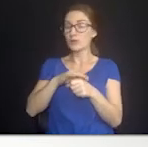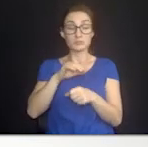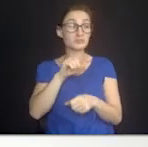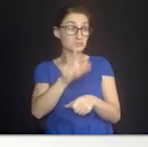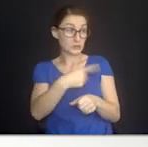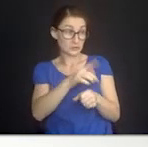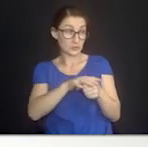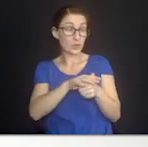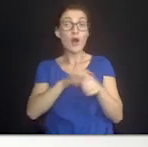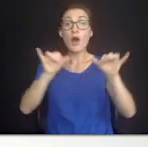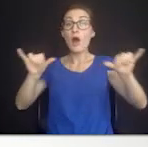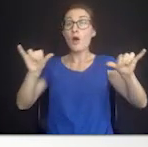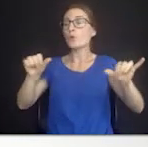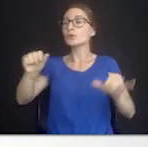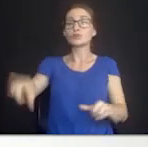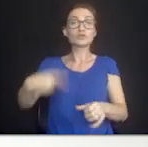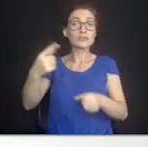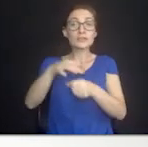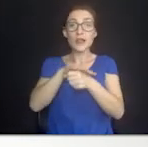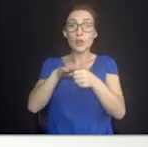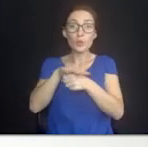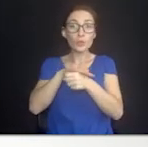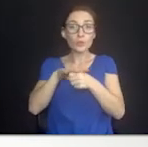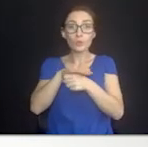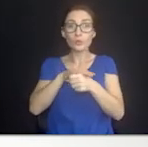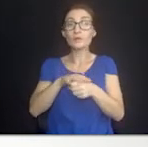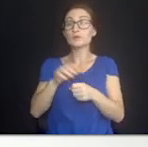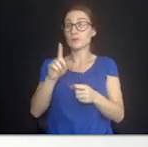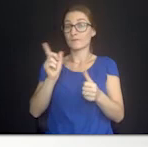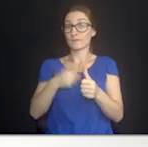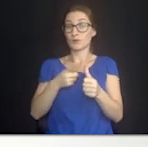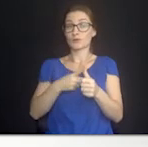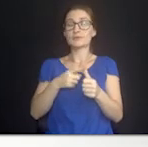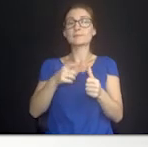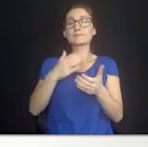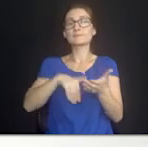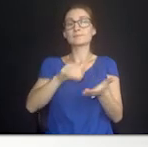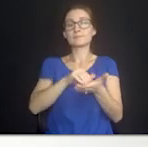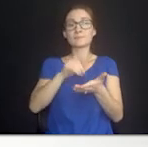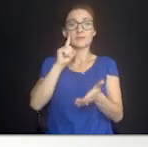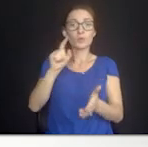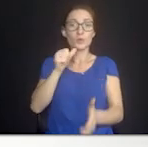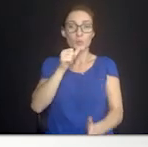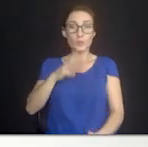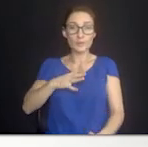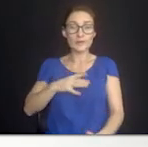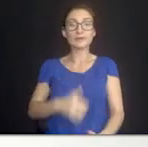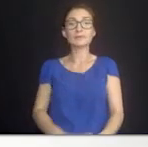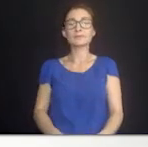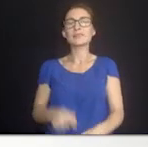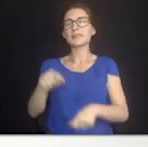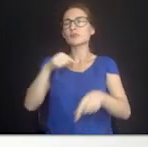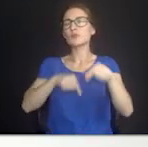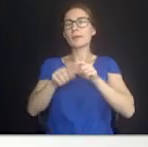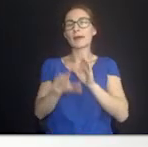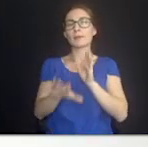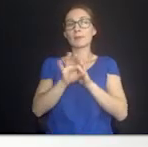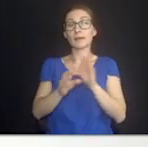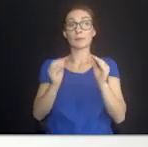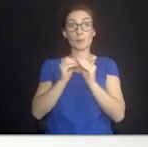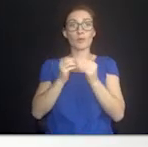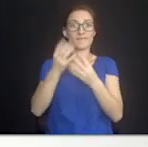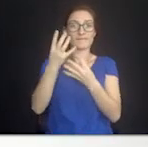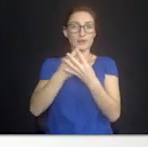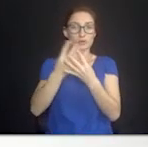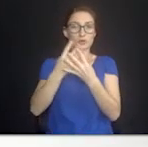These are just local, sorry. So the first one we see is a Center for Women because we didn't select a certain criteria. Let's go back